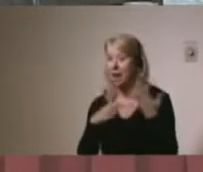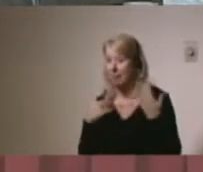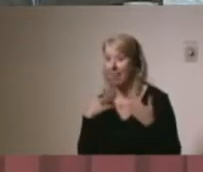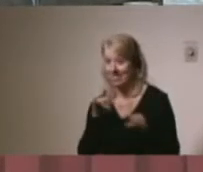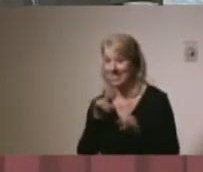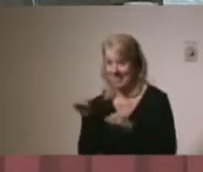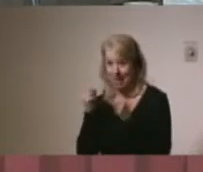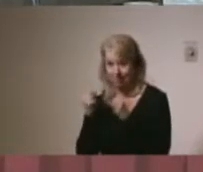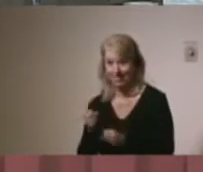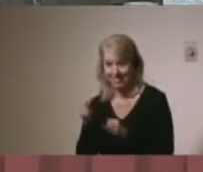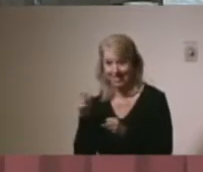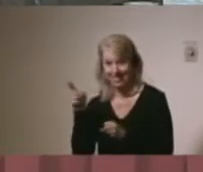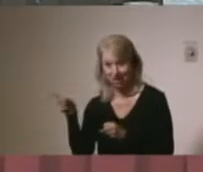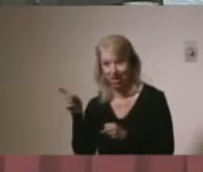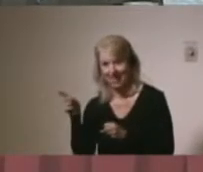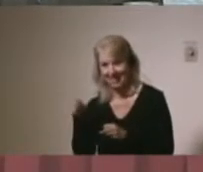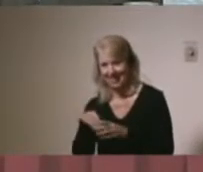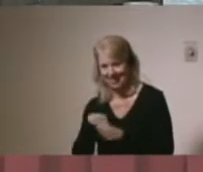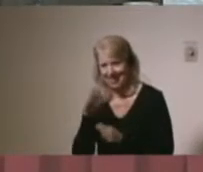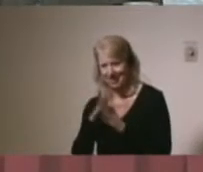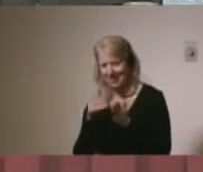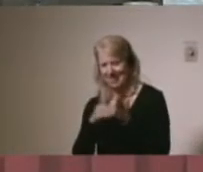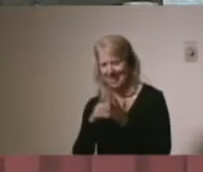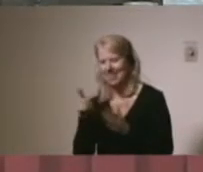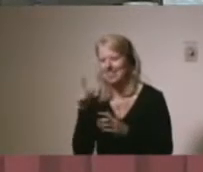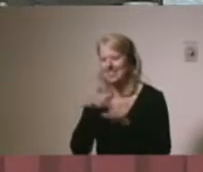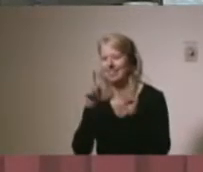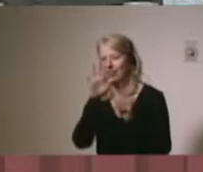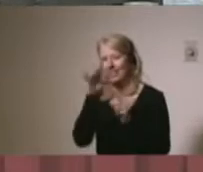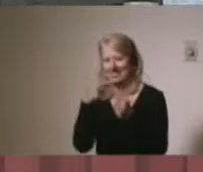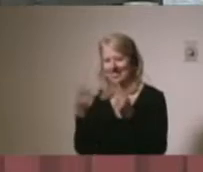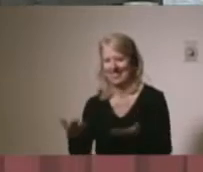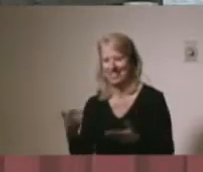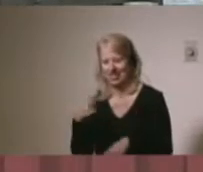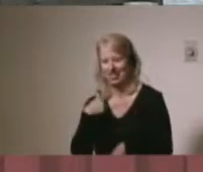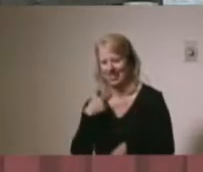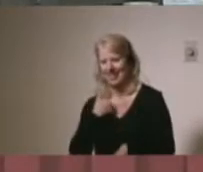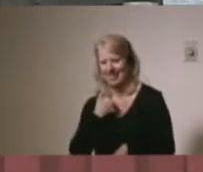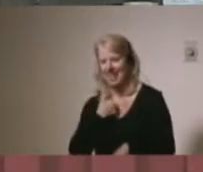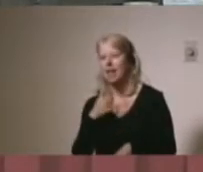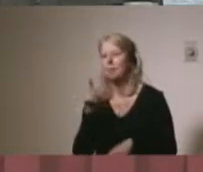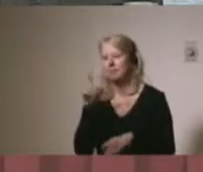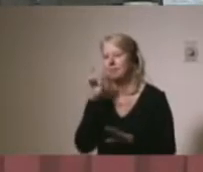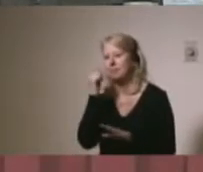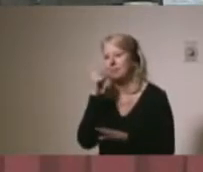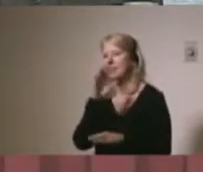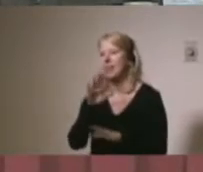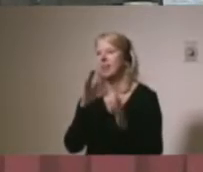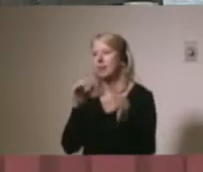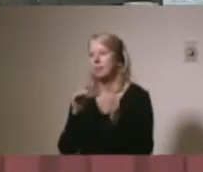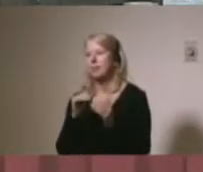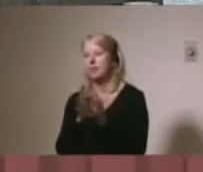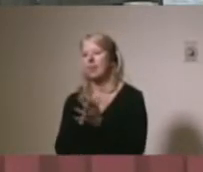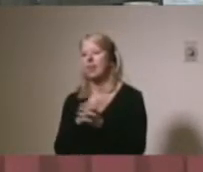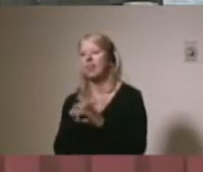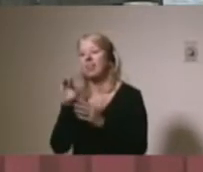The protagonists are different, yeah. I think where that comes from is,